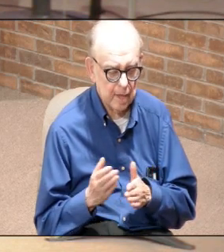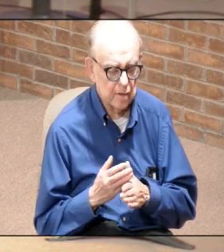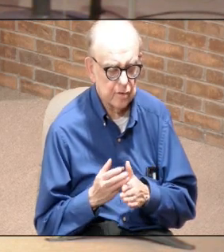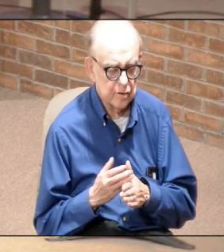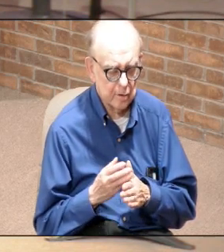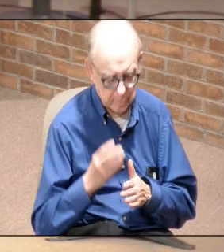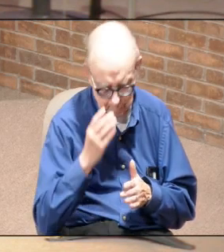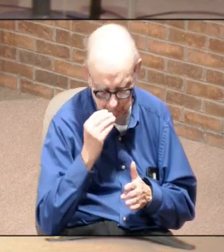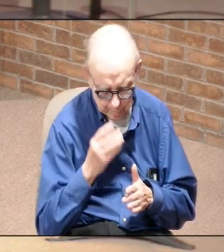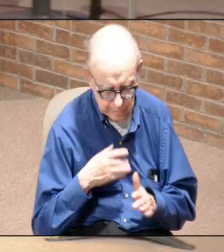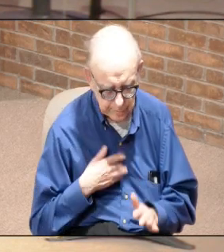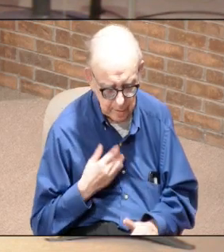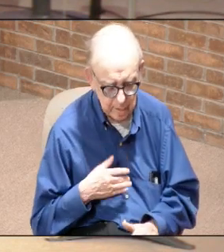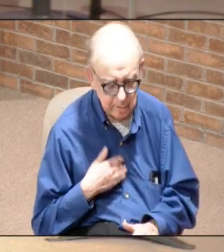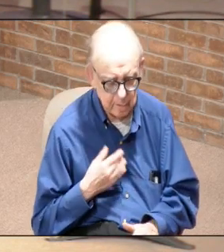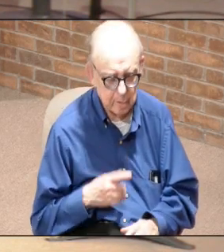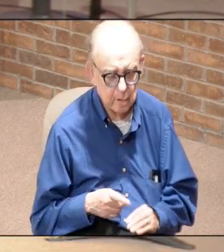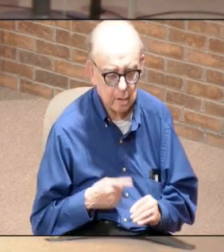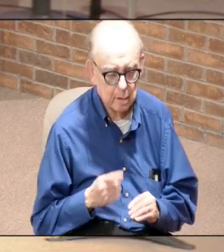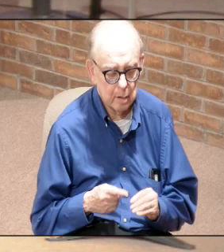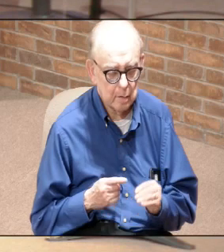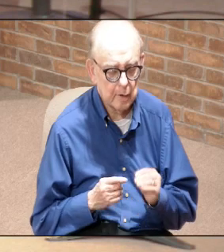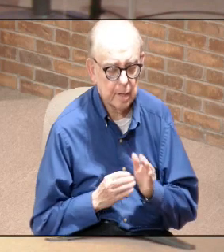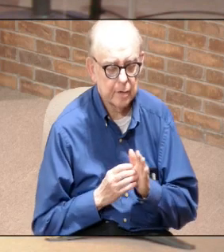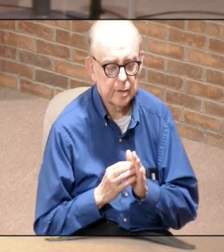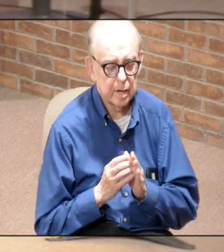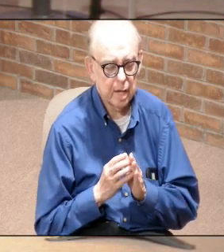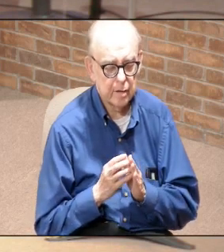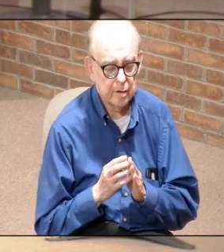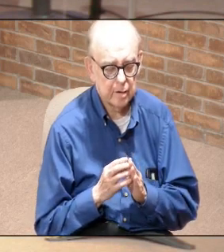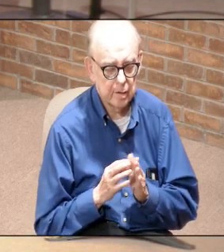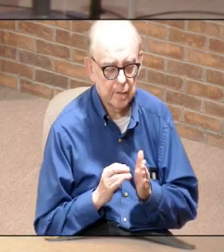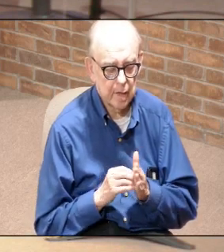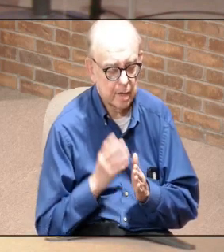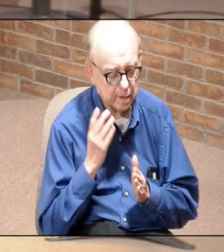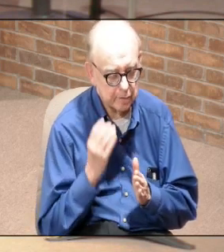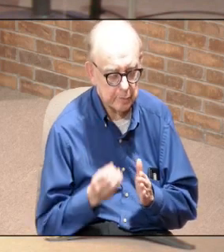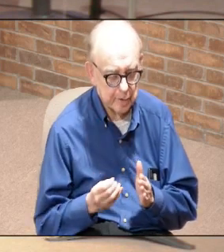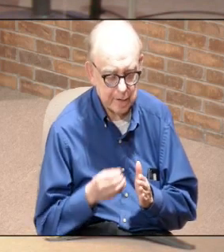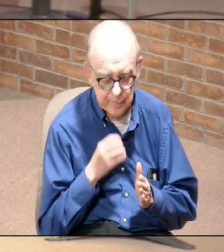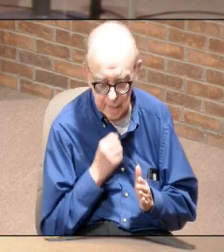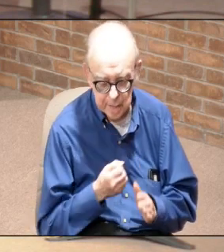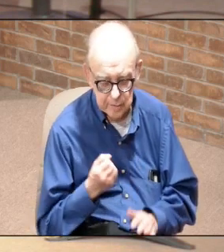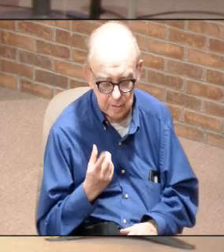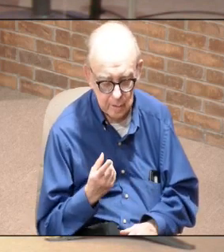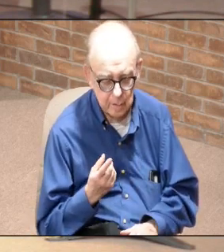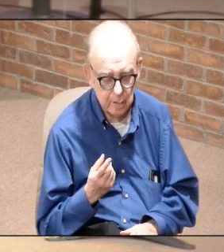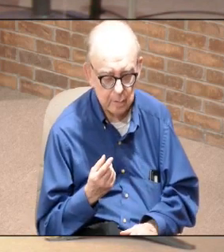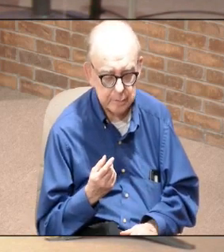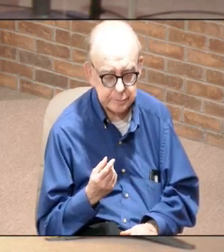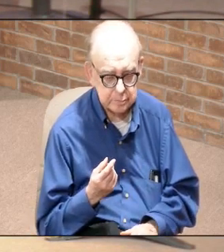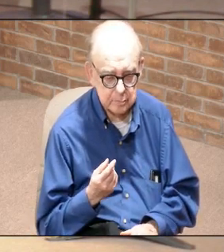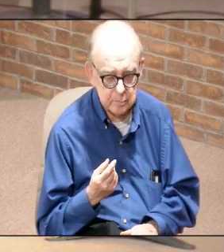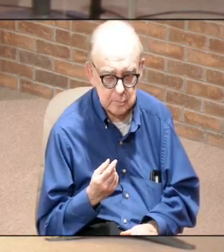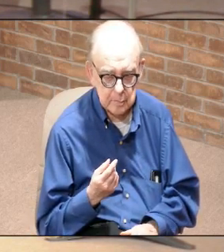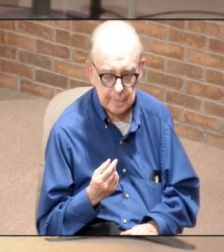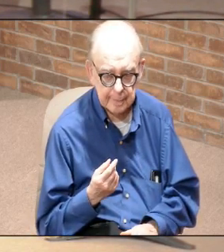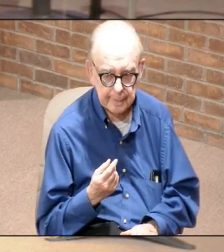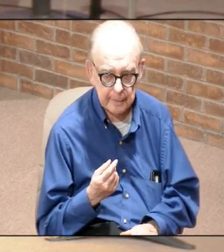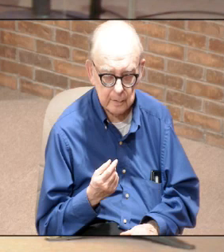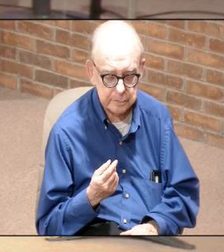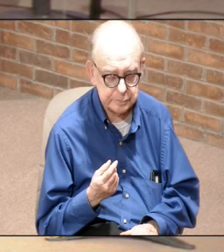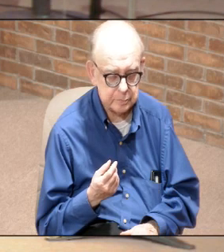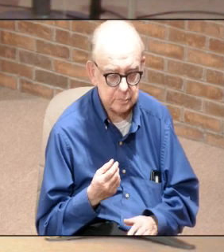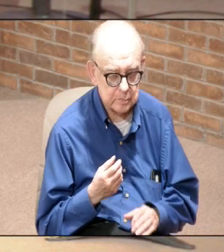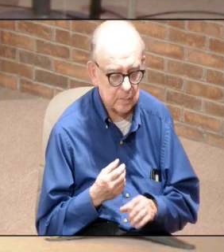feelings, about his cancer treatment that he's going through at the age of 11, that he'd been going through for 5 years,